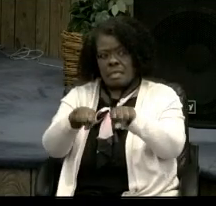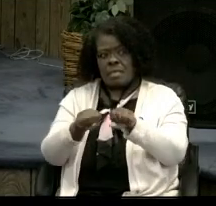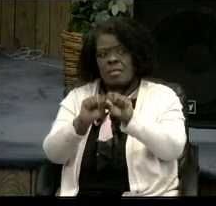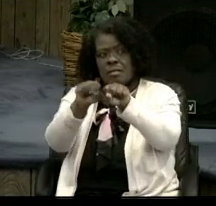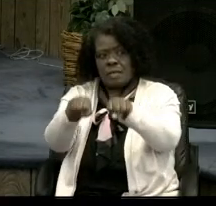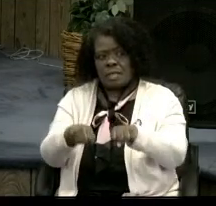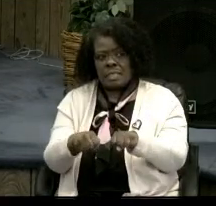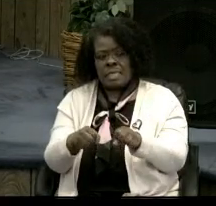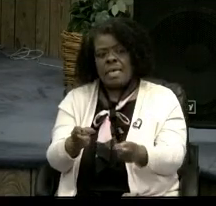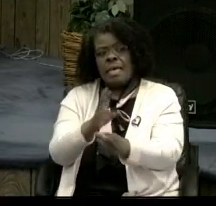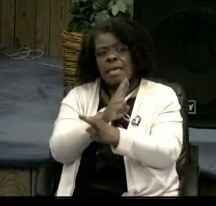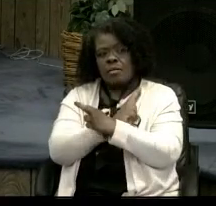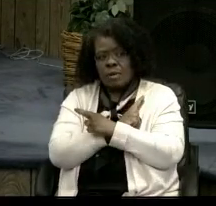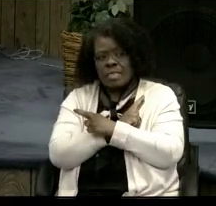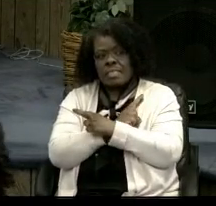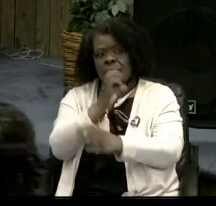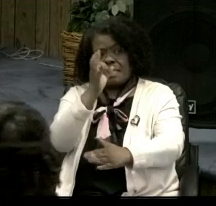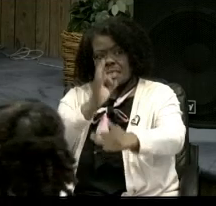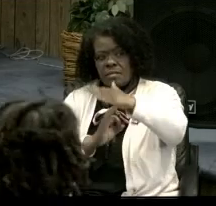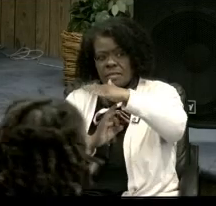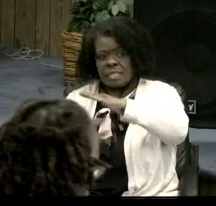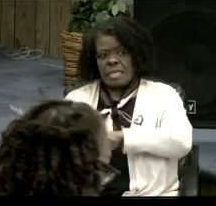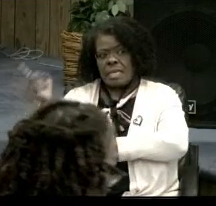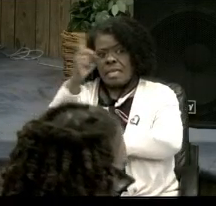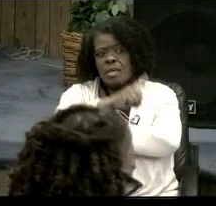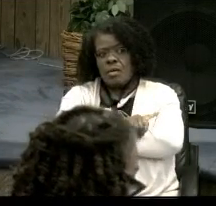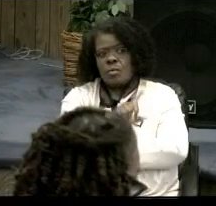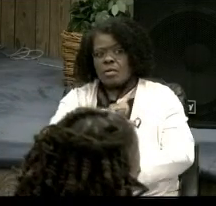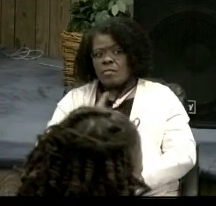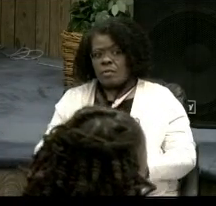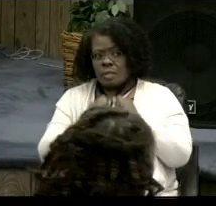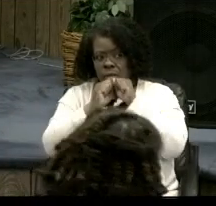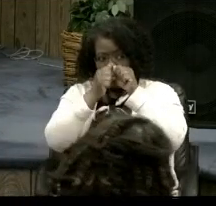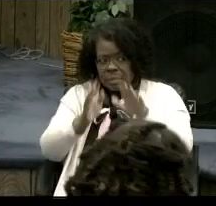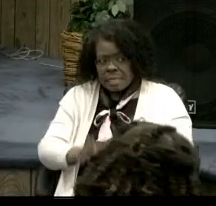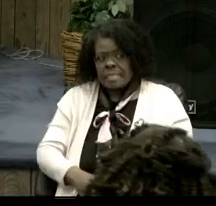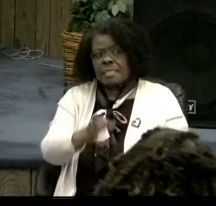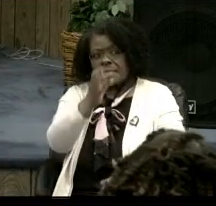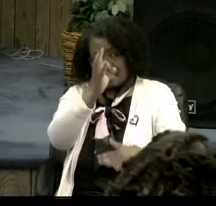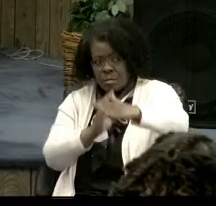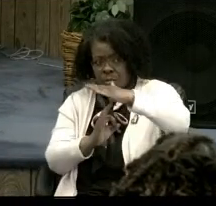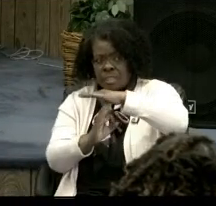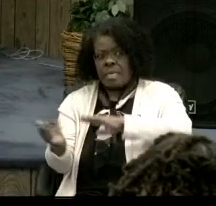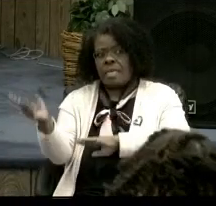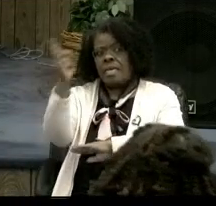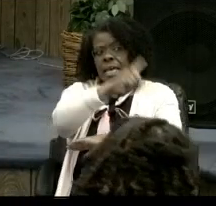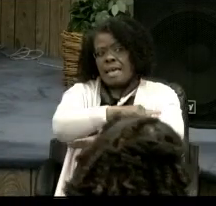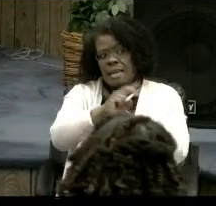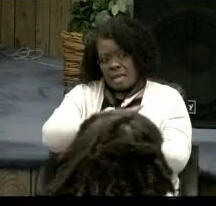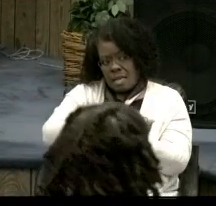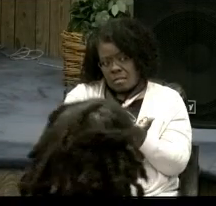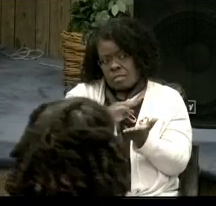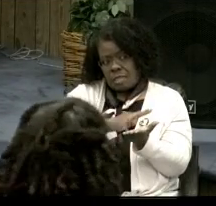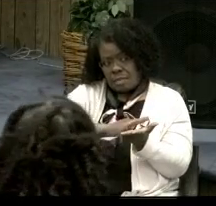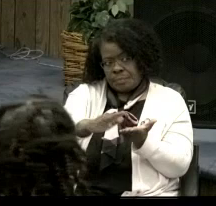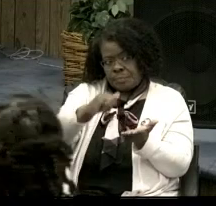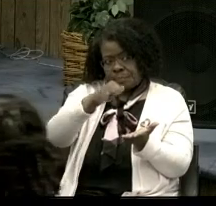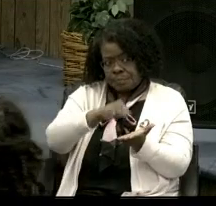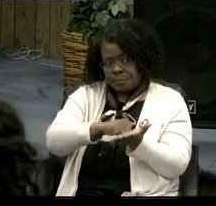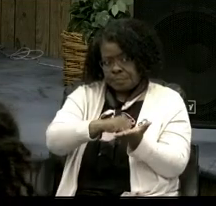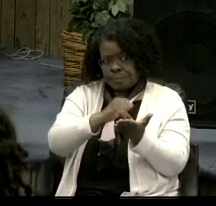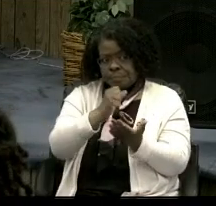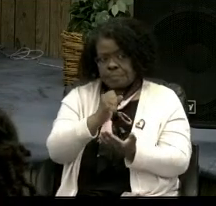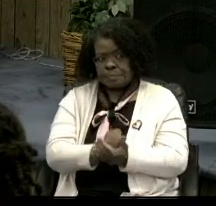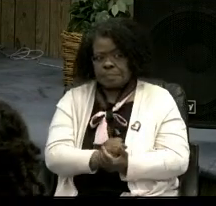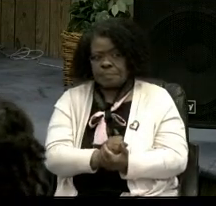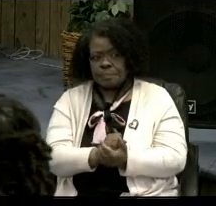and rested the seventh day. Wherefore the Lord blessed the Sabbath day and hallowed it. Father God, in the mighty